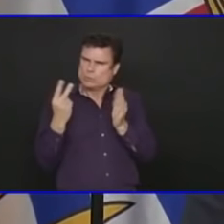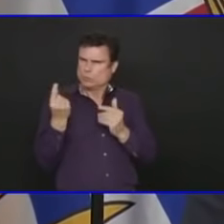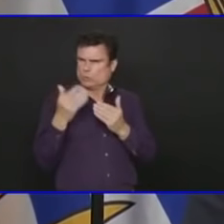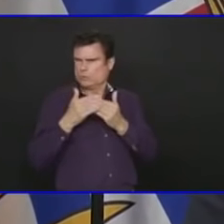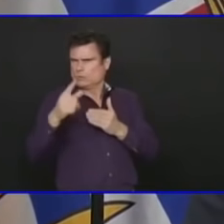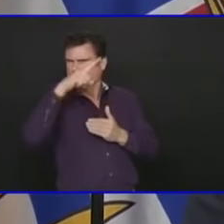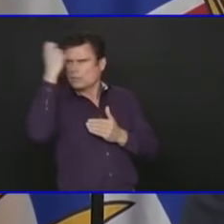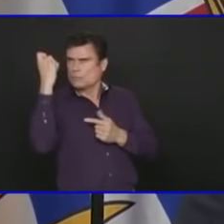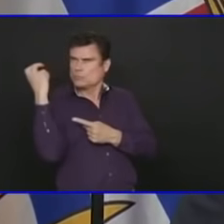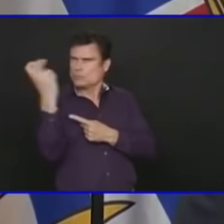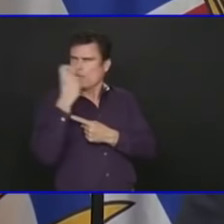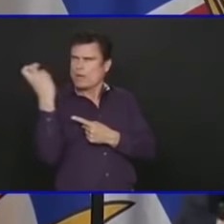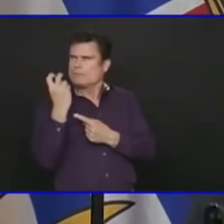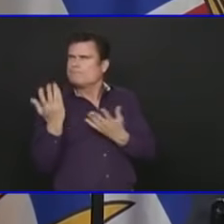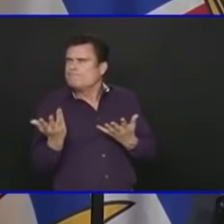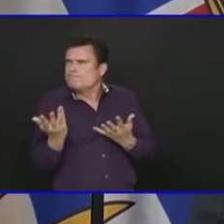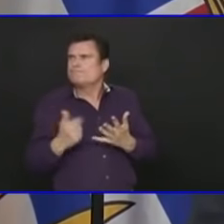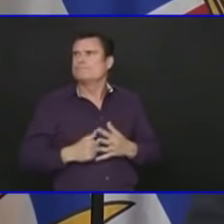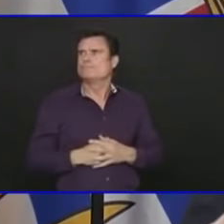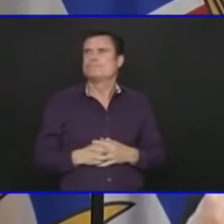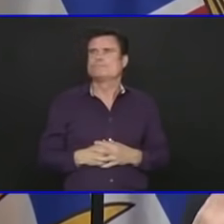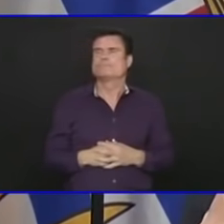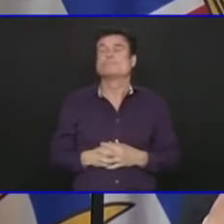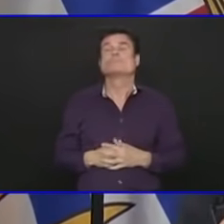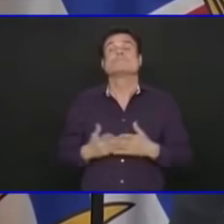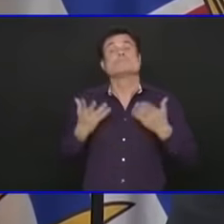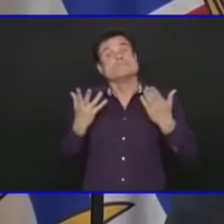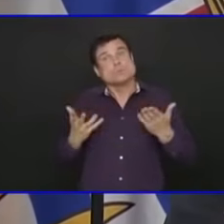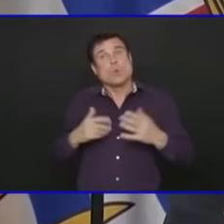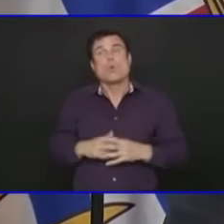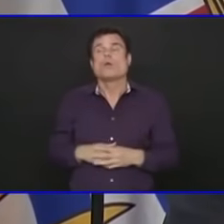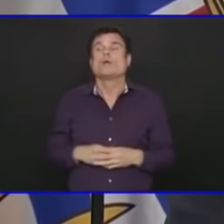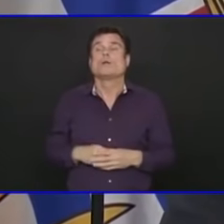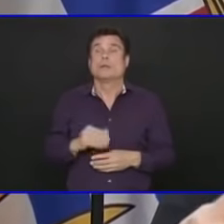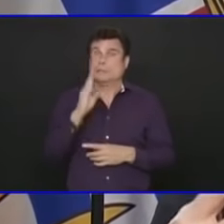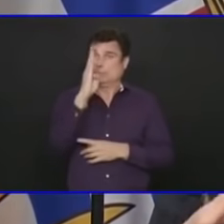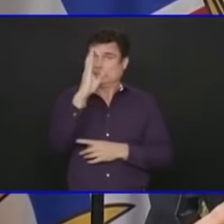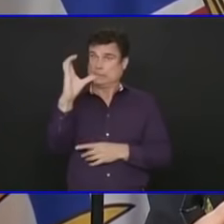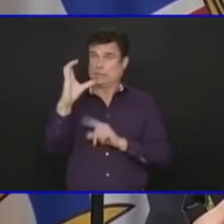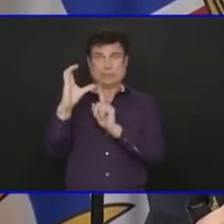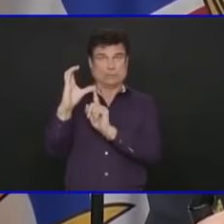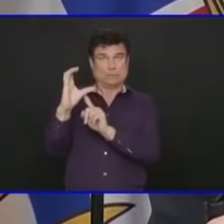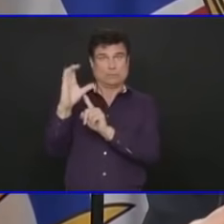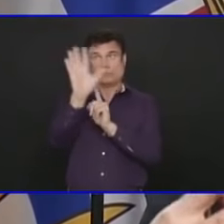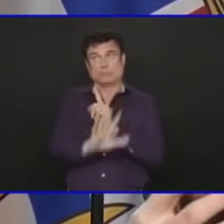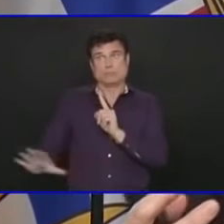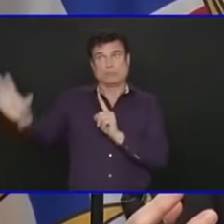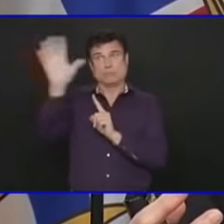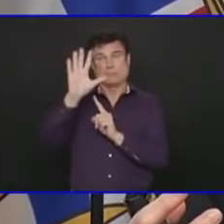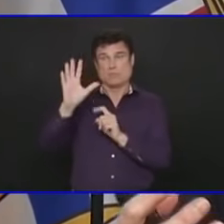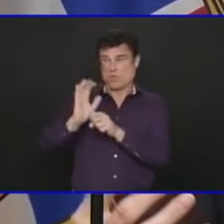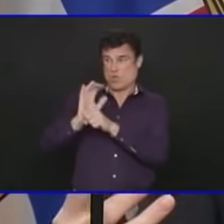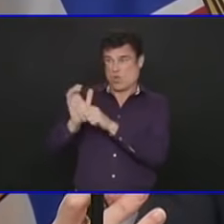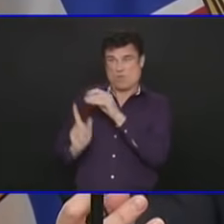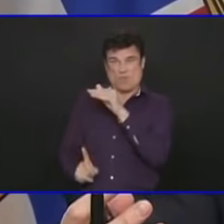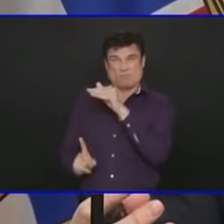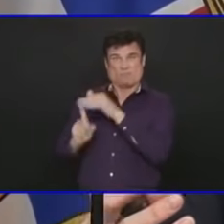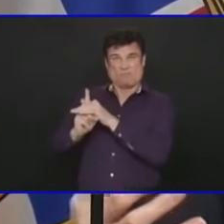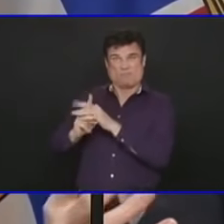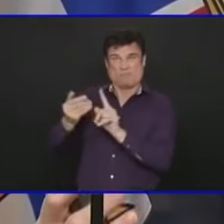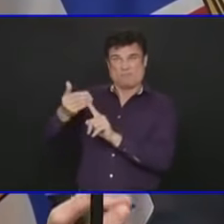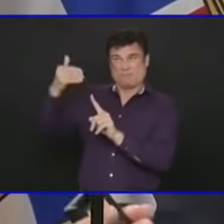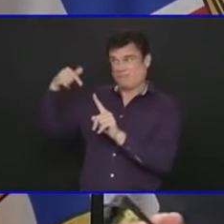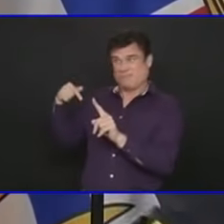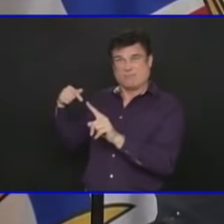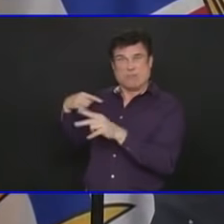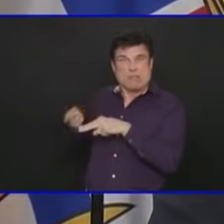happen, but we know that we have some room to increase our social connections, to increase our work, to increase our school and